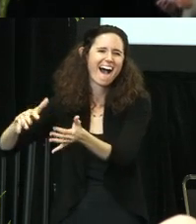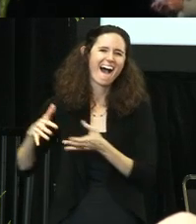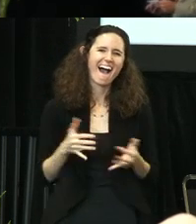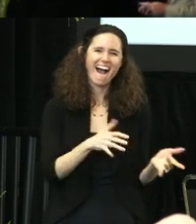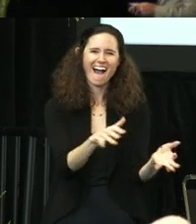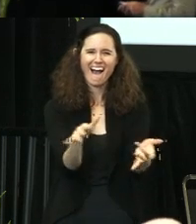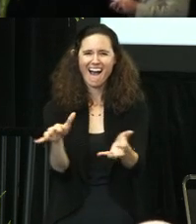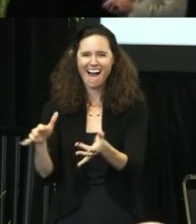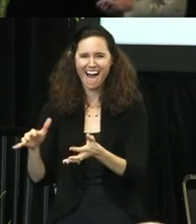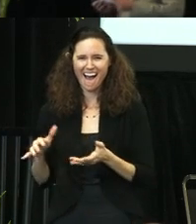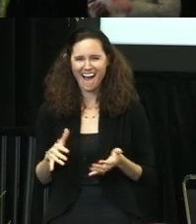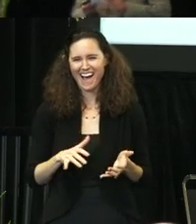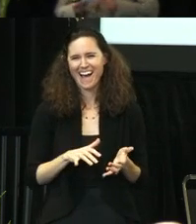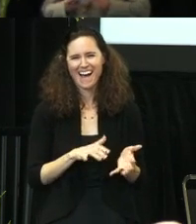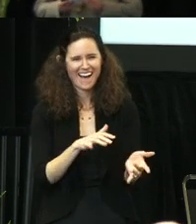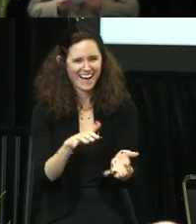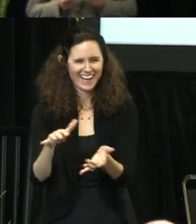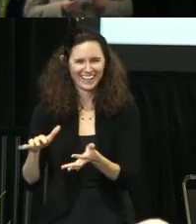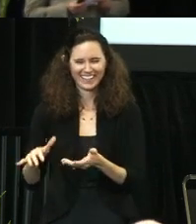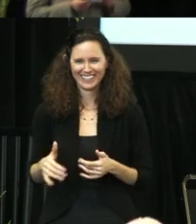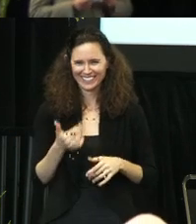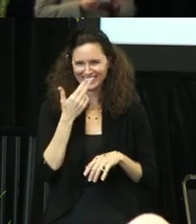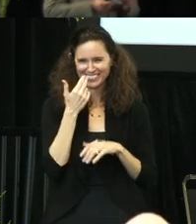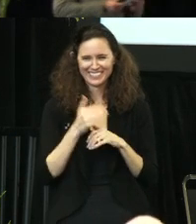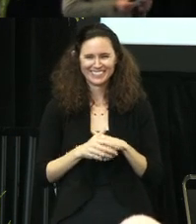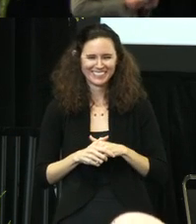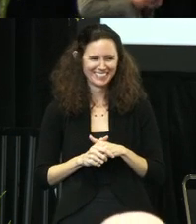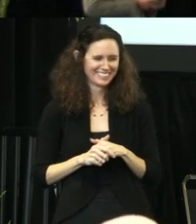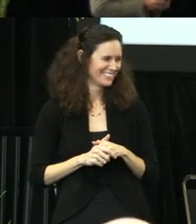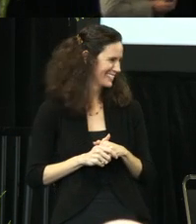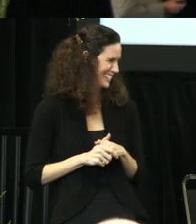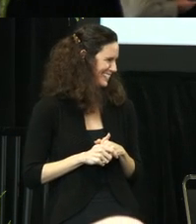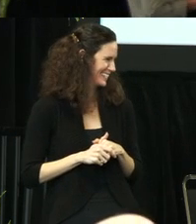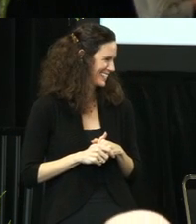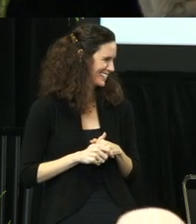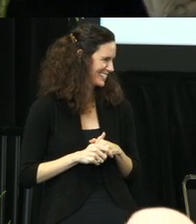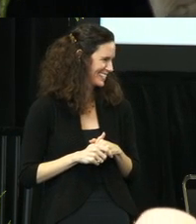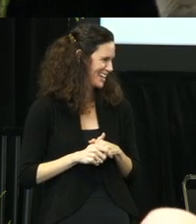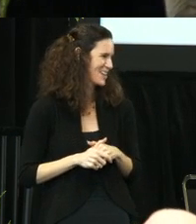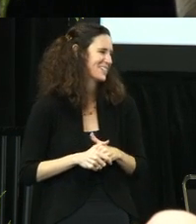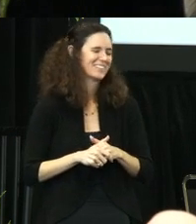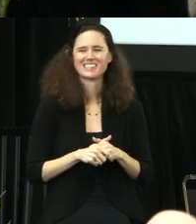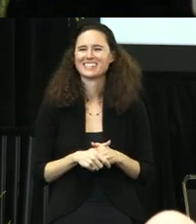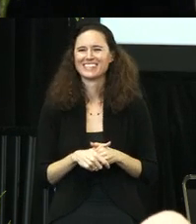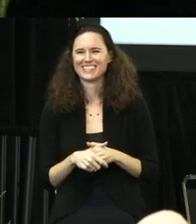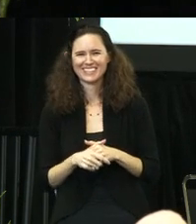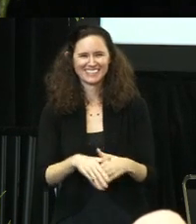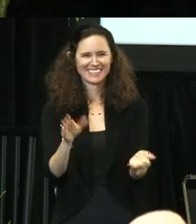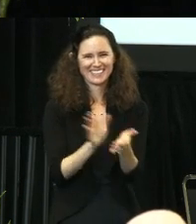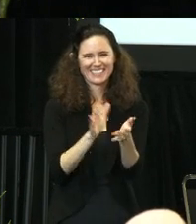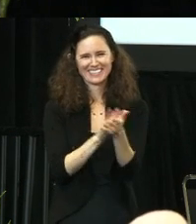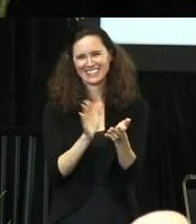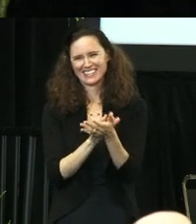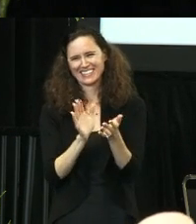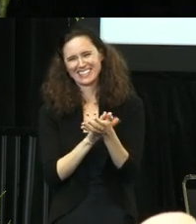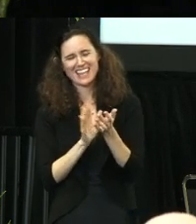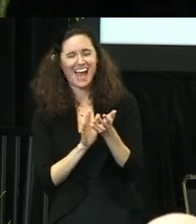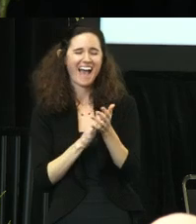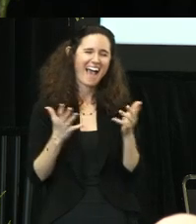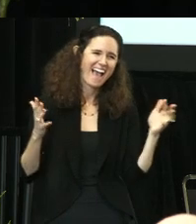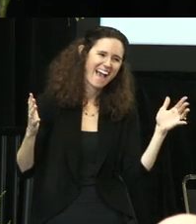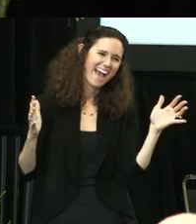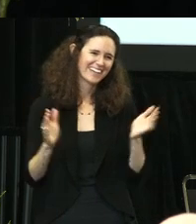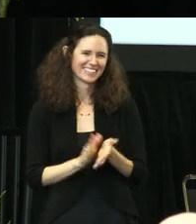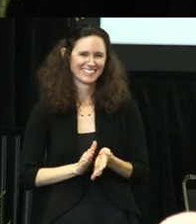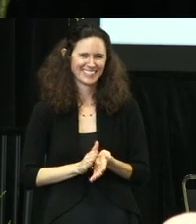ever! We could, you know, it's just... Never happened. Never done